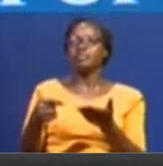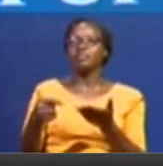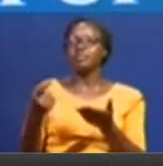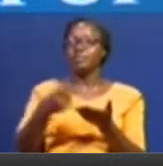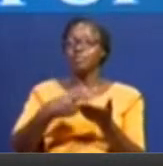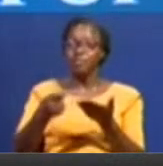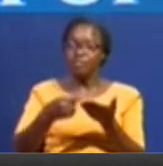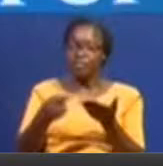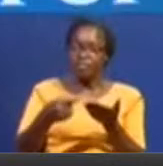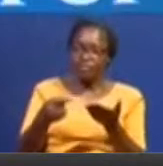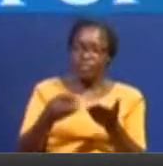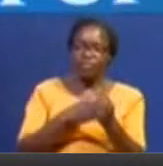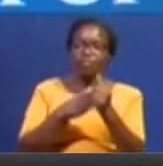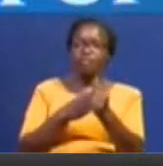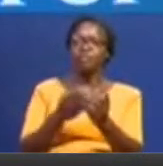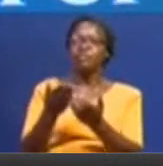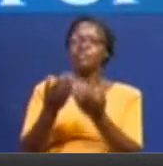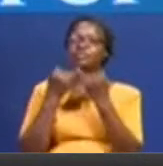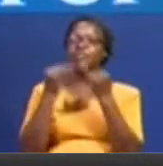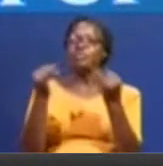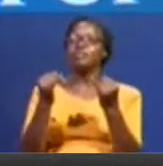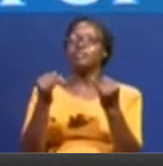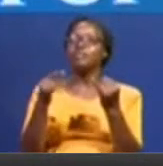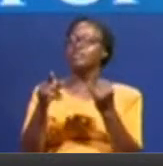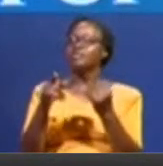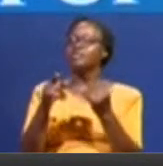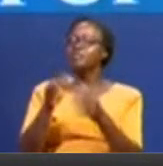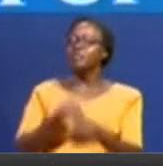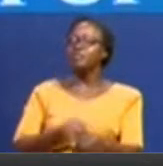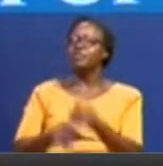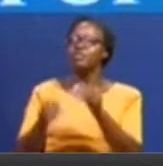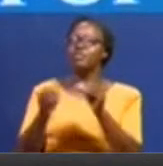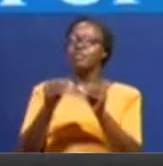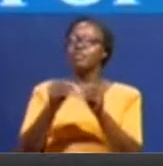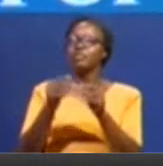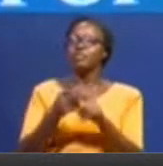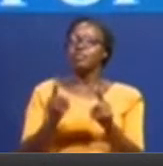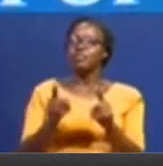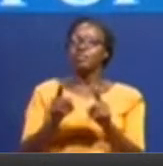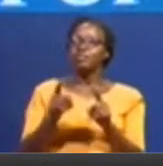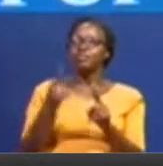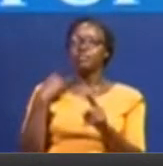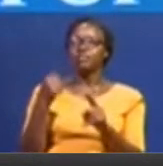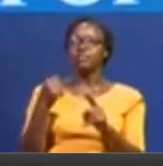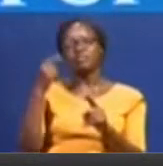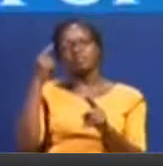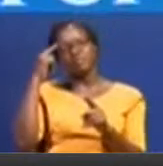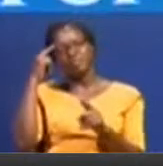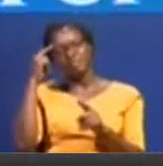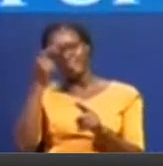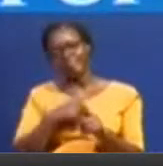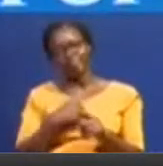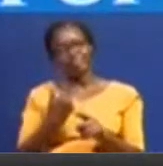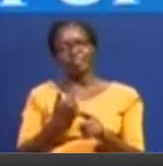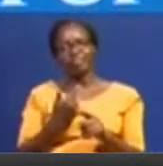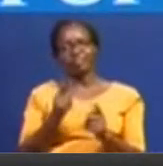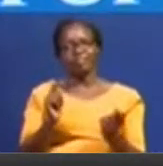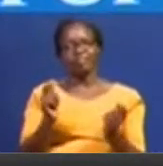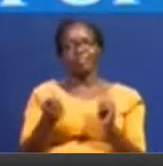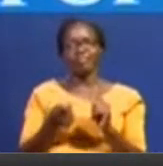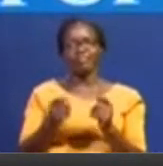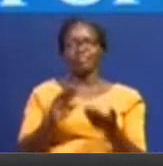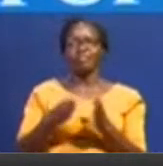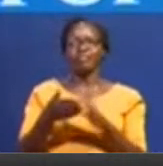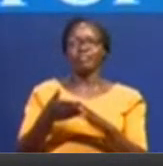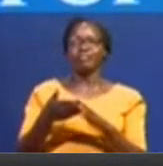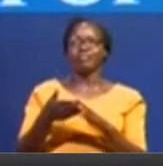taking notes, you're the one guiding this information, you're the one doing the follow-up meetings. But recently, I think because of age, I have transitioned to always